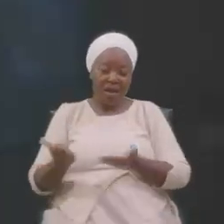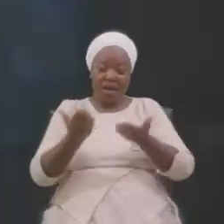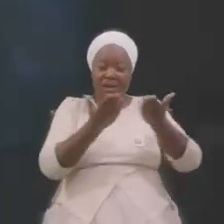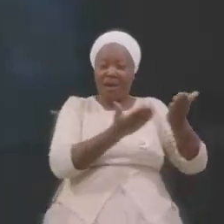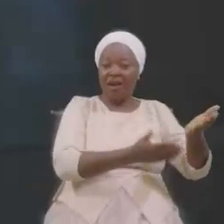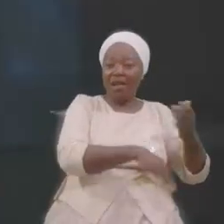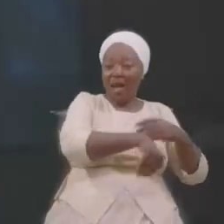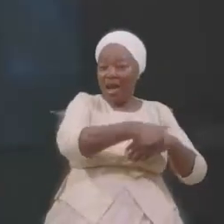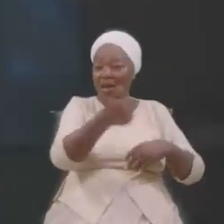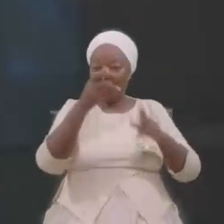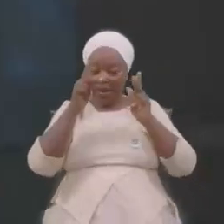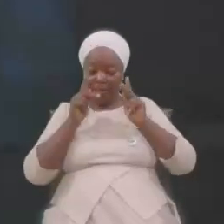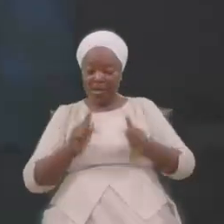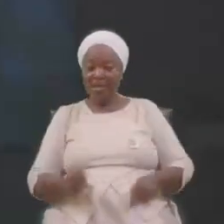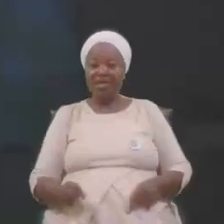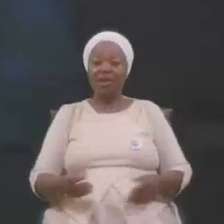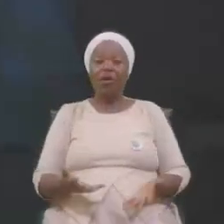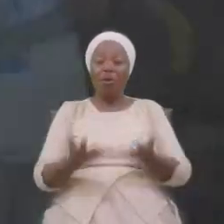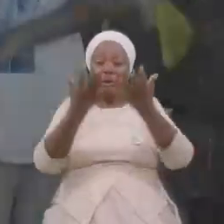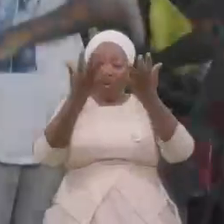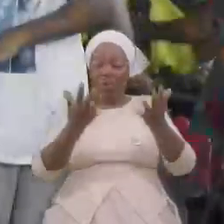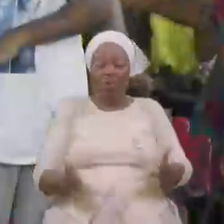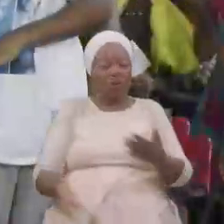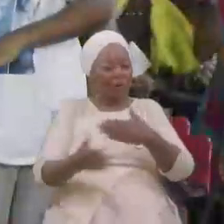another person's load back home.